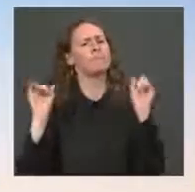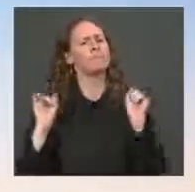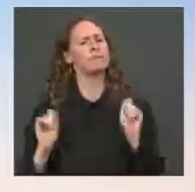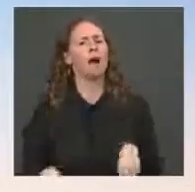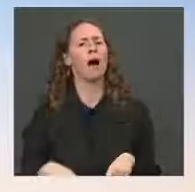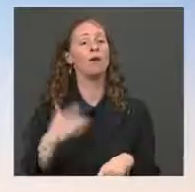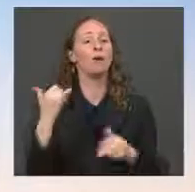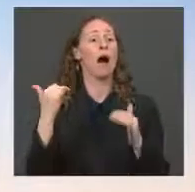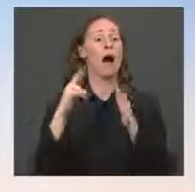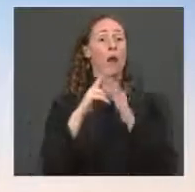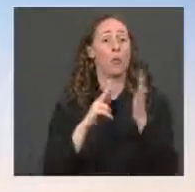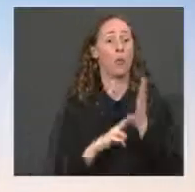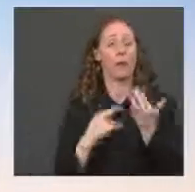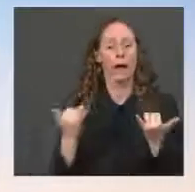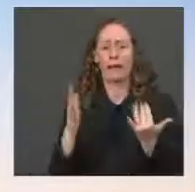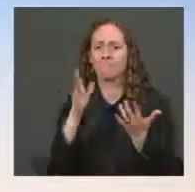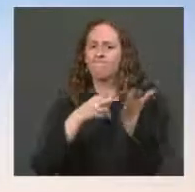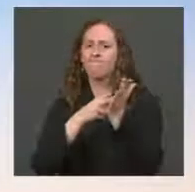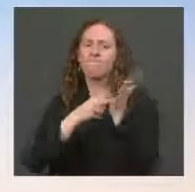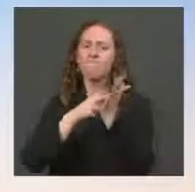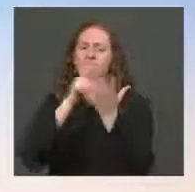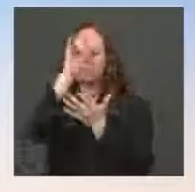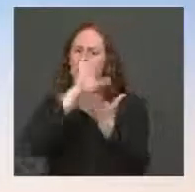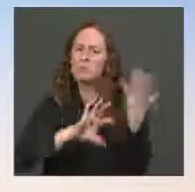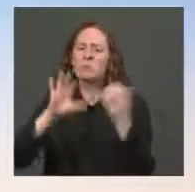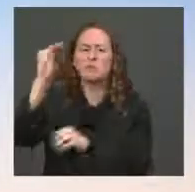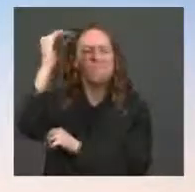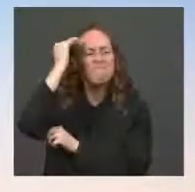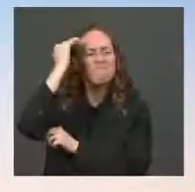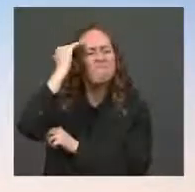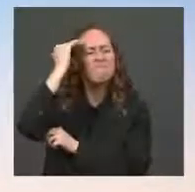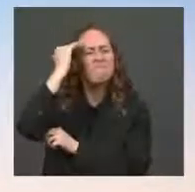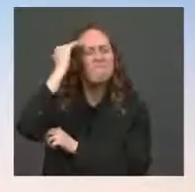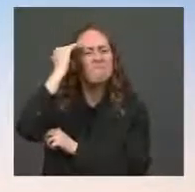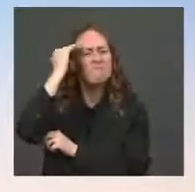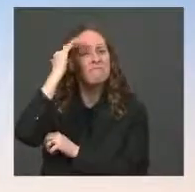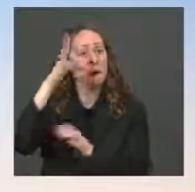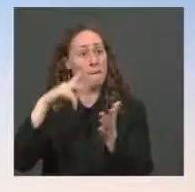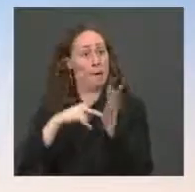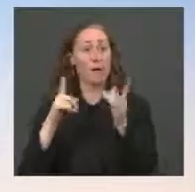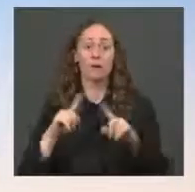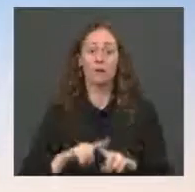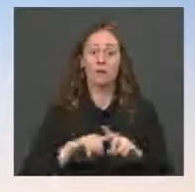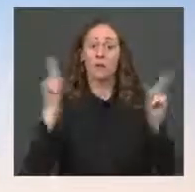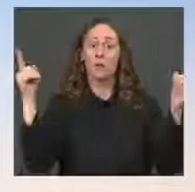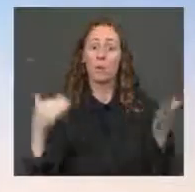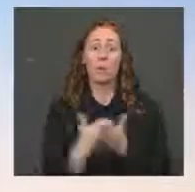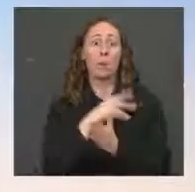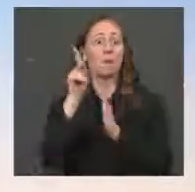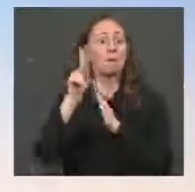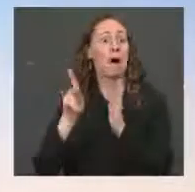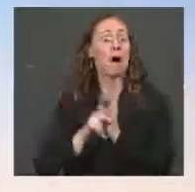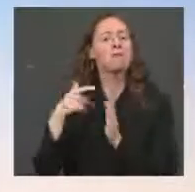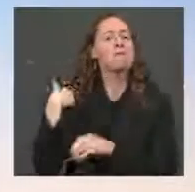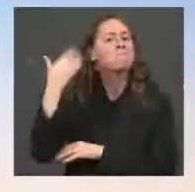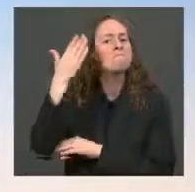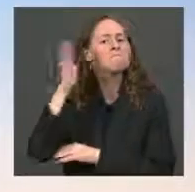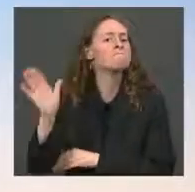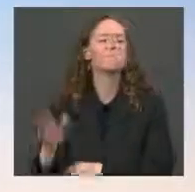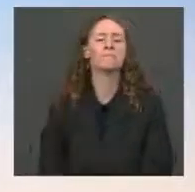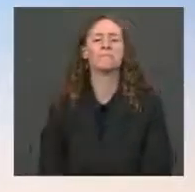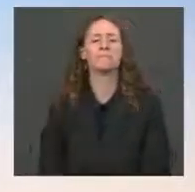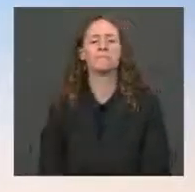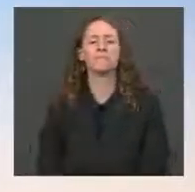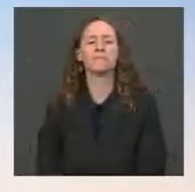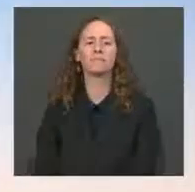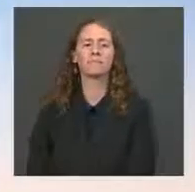for some time, but that's not an indication of a new policy that's forthcoming. Go ahead. What are the lessons that the White